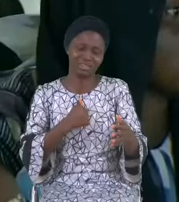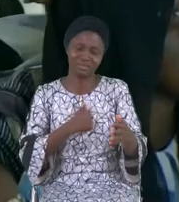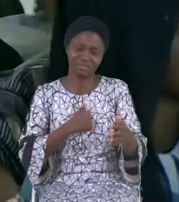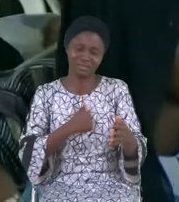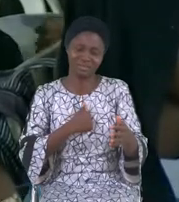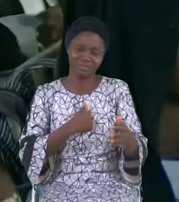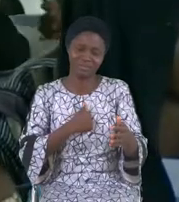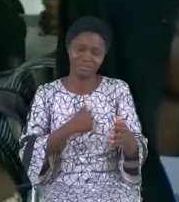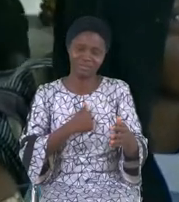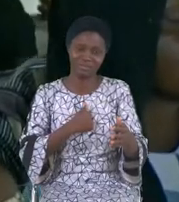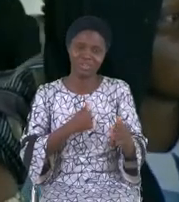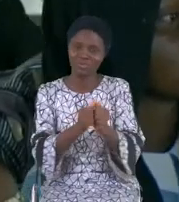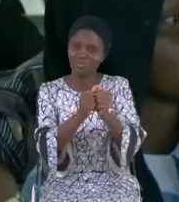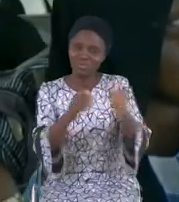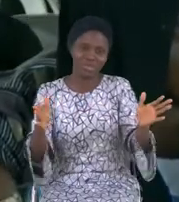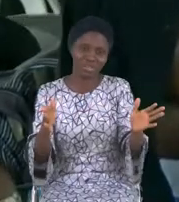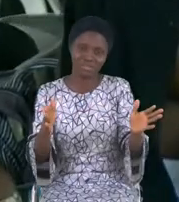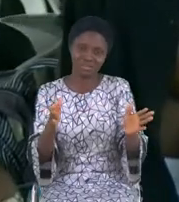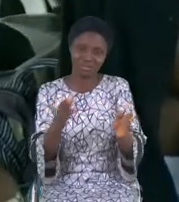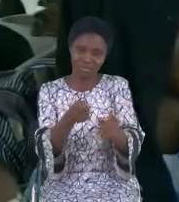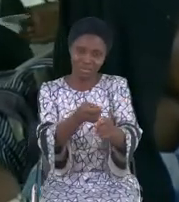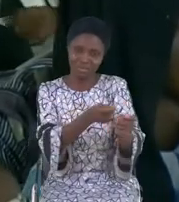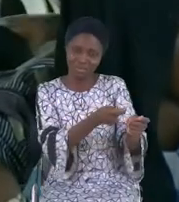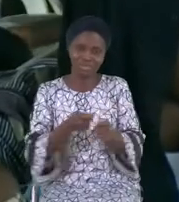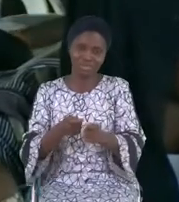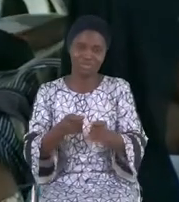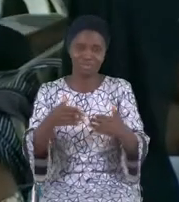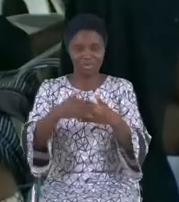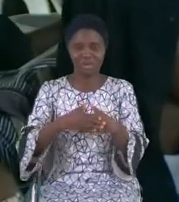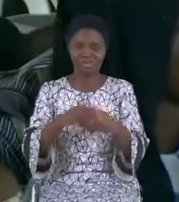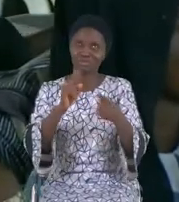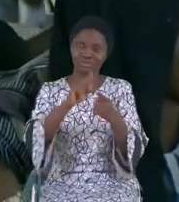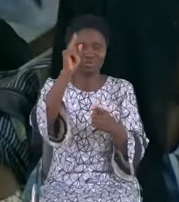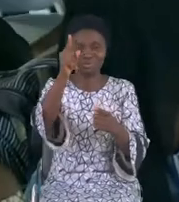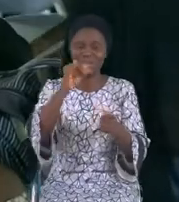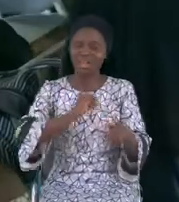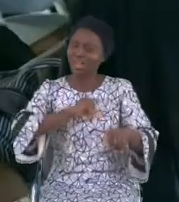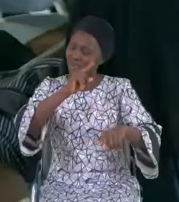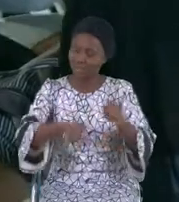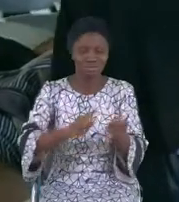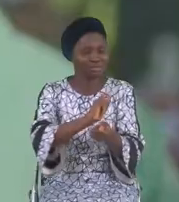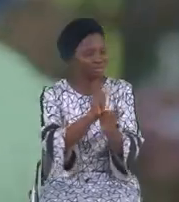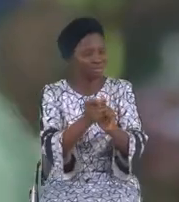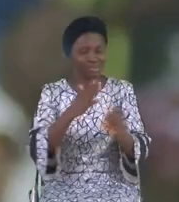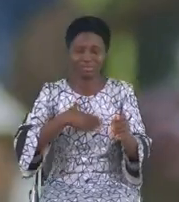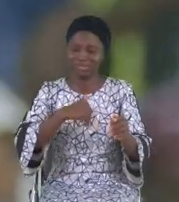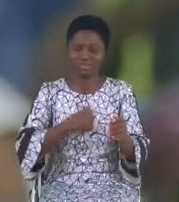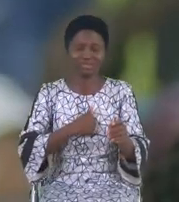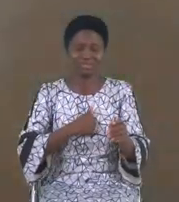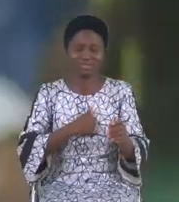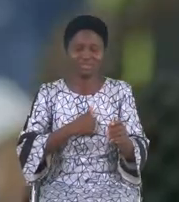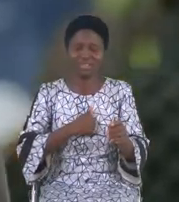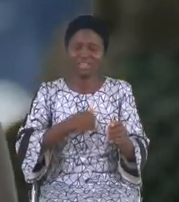unresolvedly unto you i cannot change myself i cannot